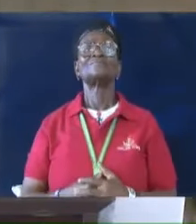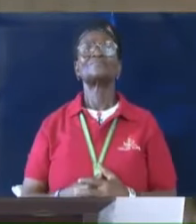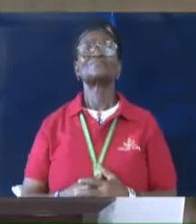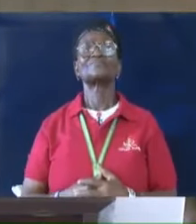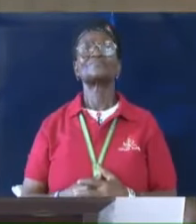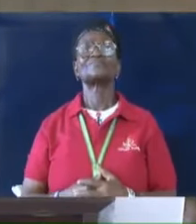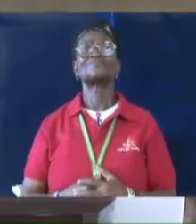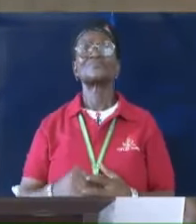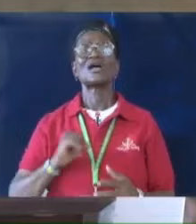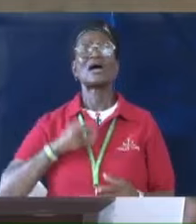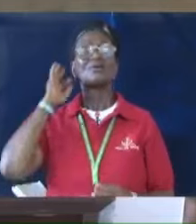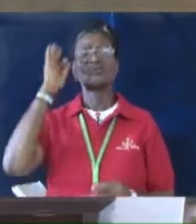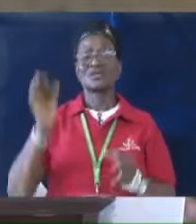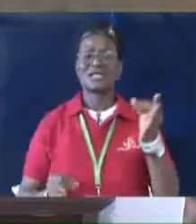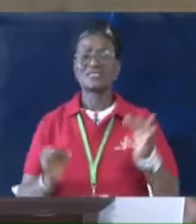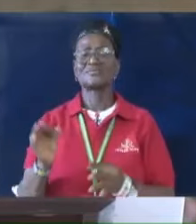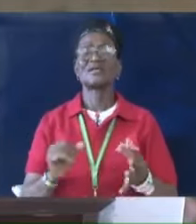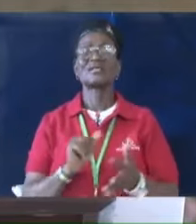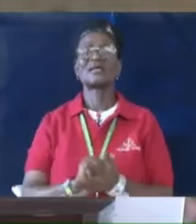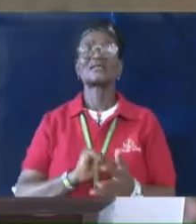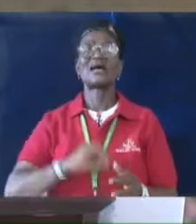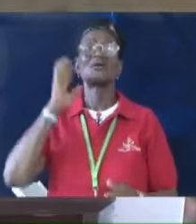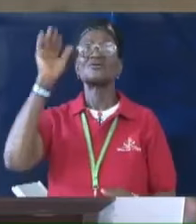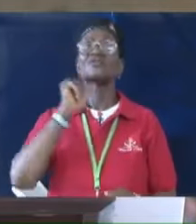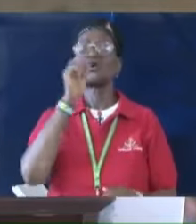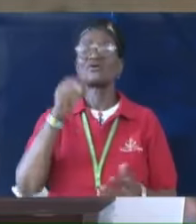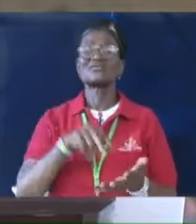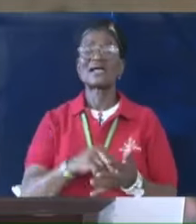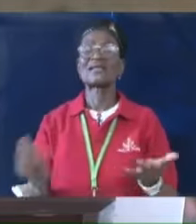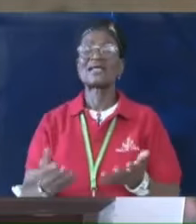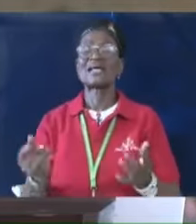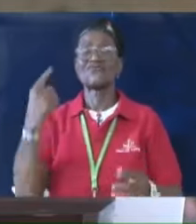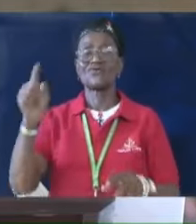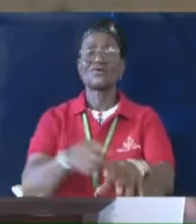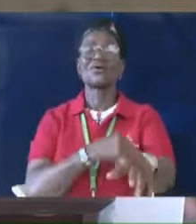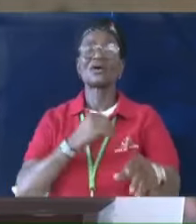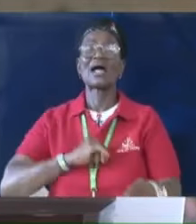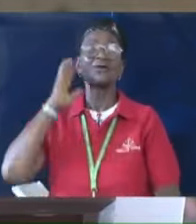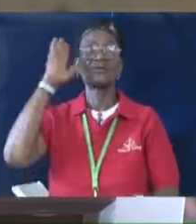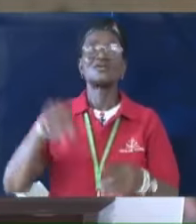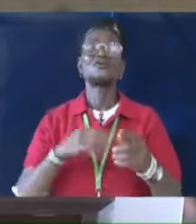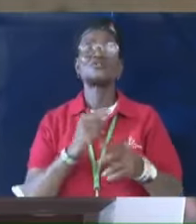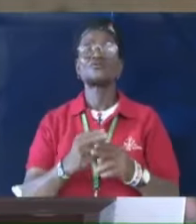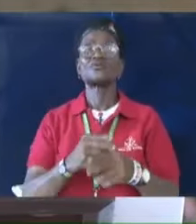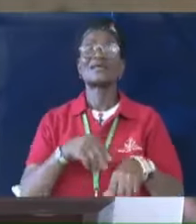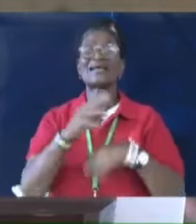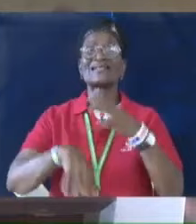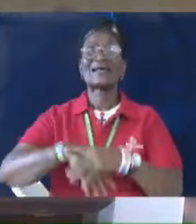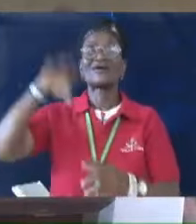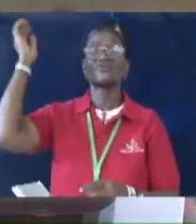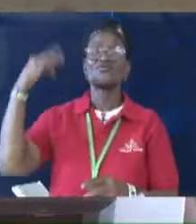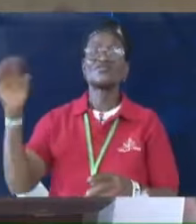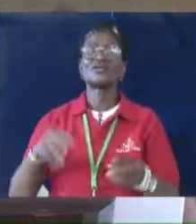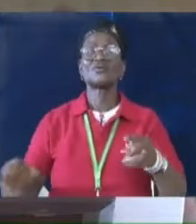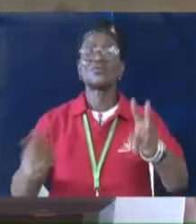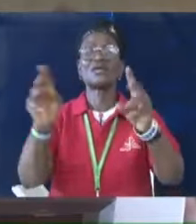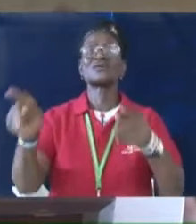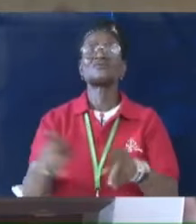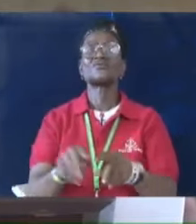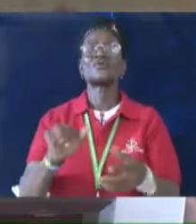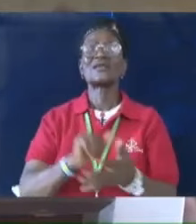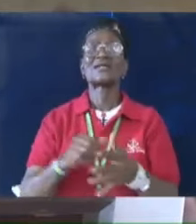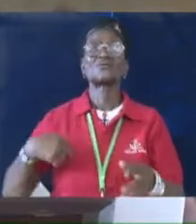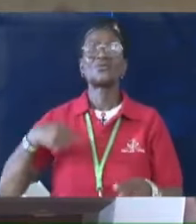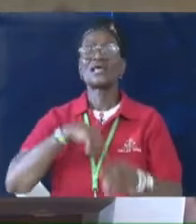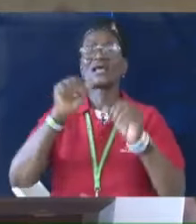And I will explain that. I'm not going to be standing here for long, but I will soon get out of the way so we can do